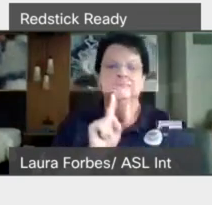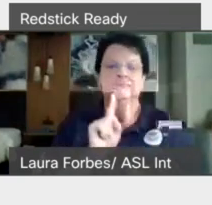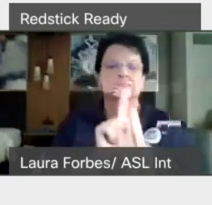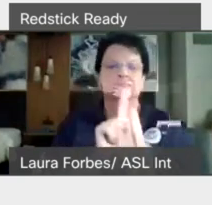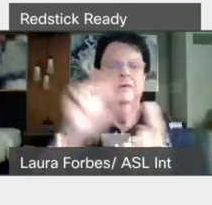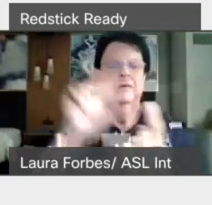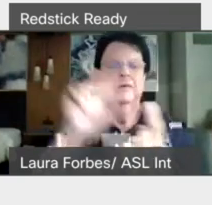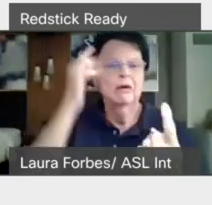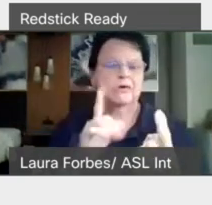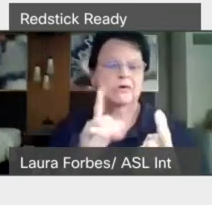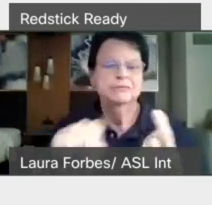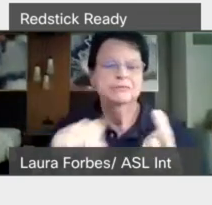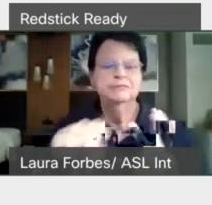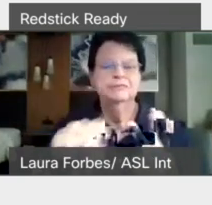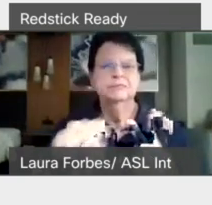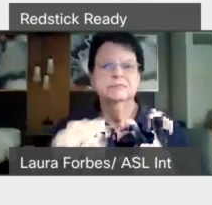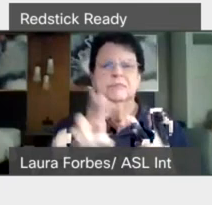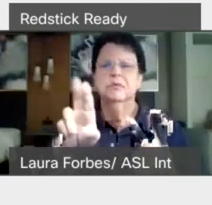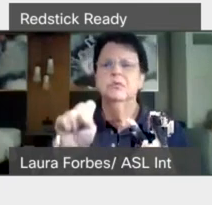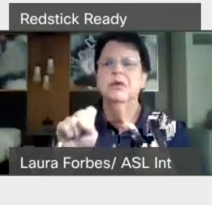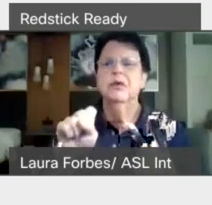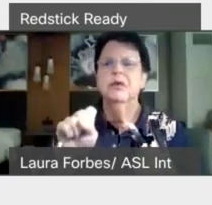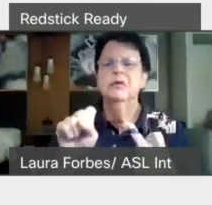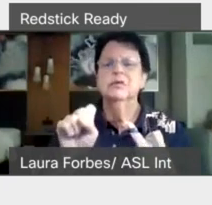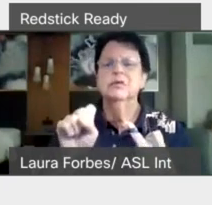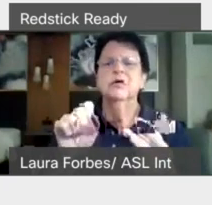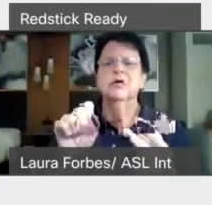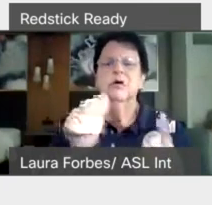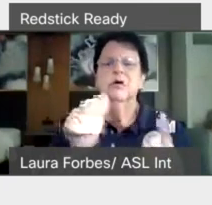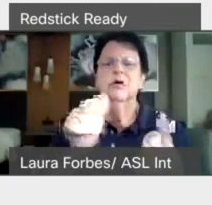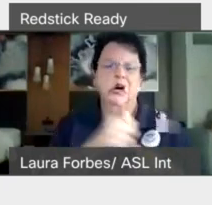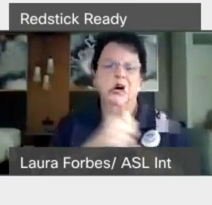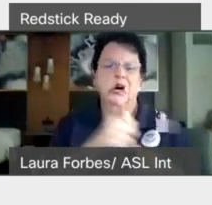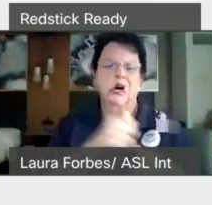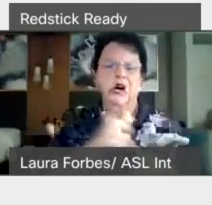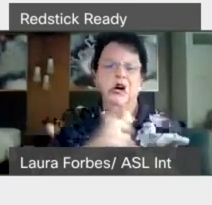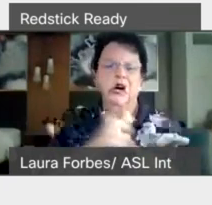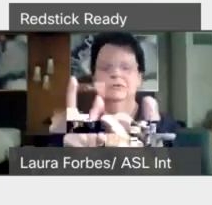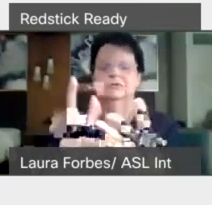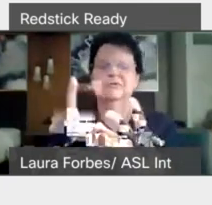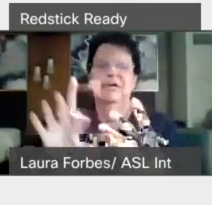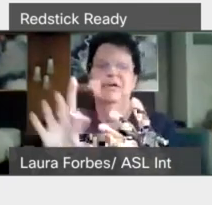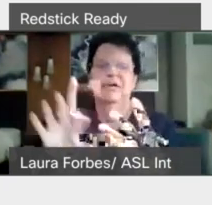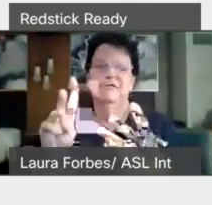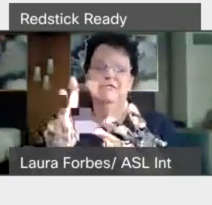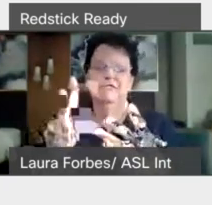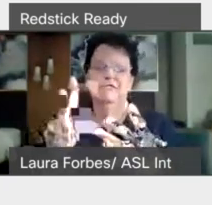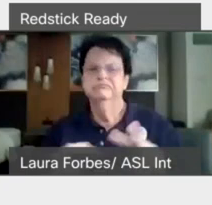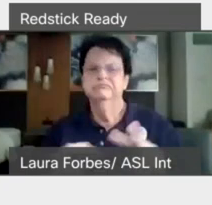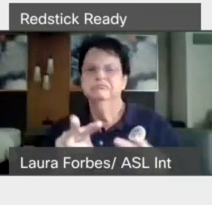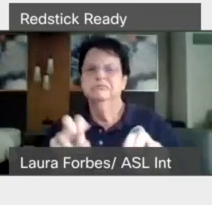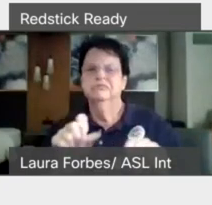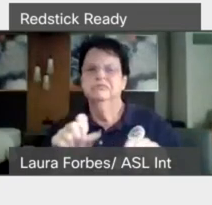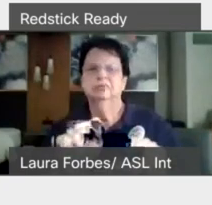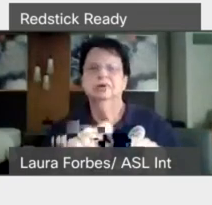with U.S. Army Corps of Engineers and FEMA partners looking for the Operation Blue